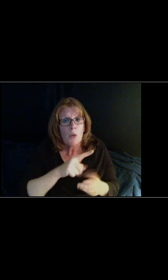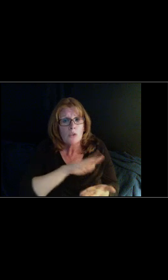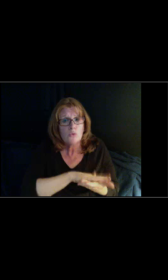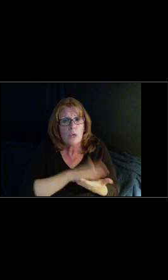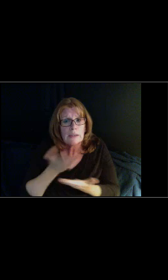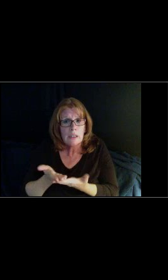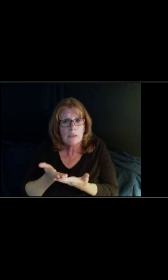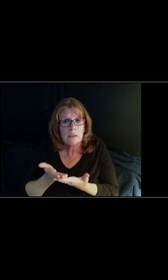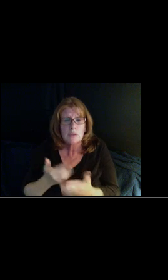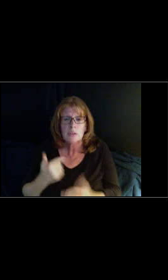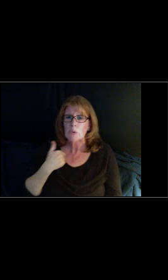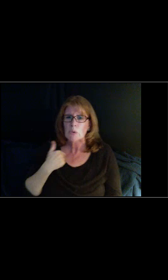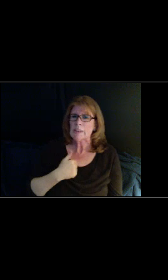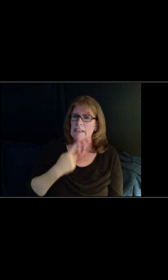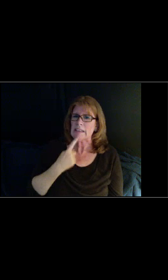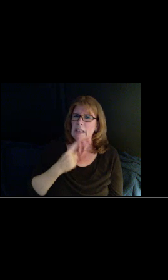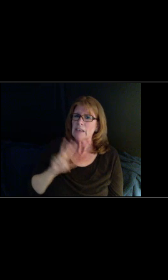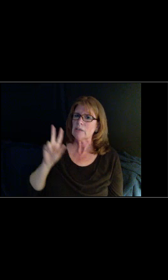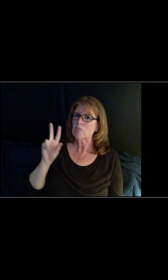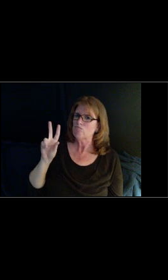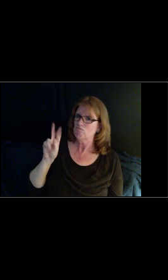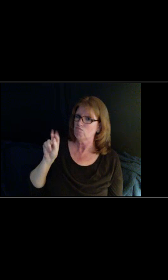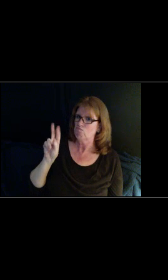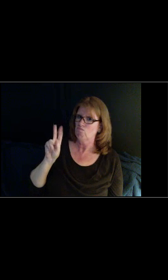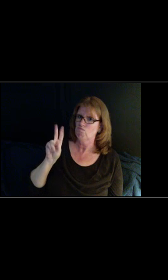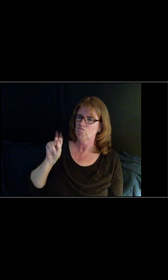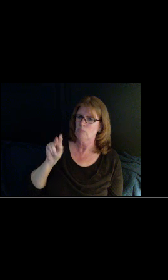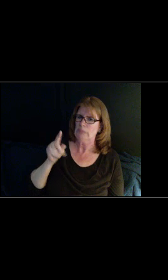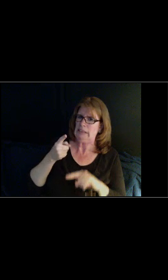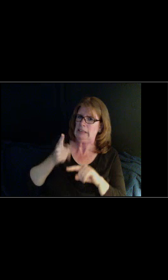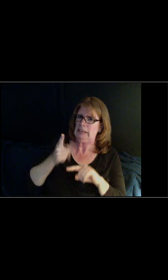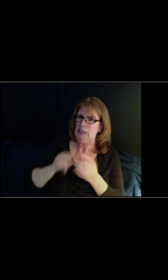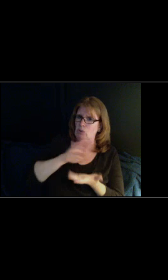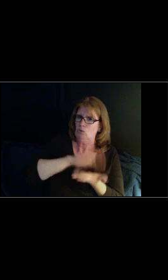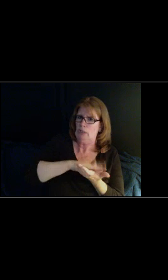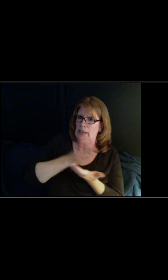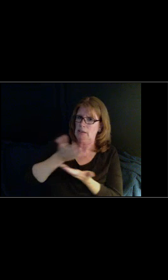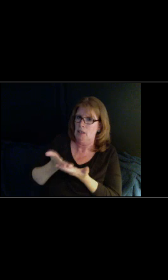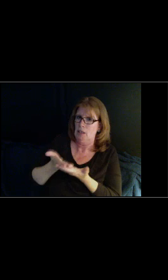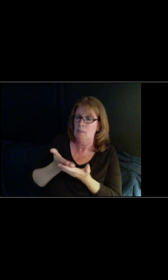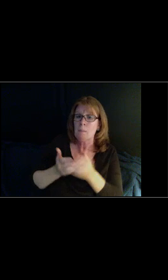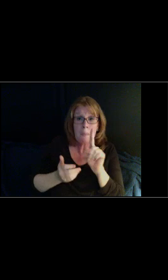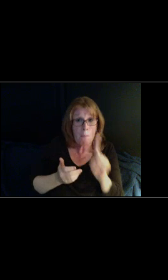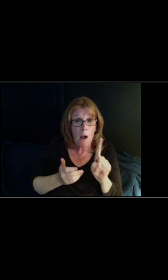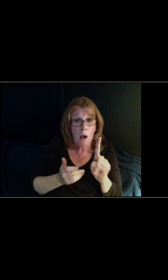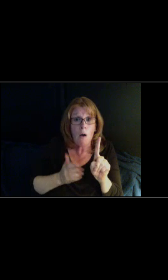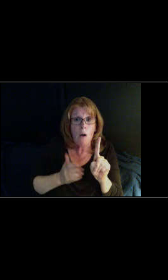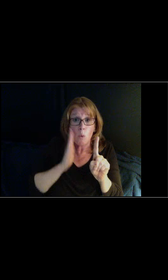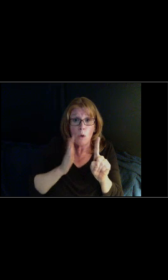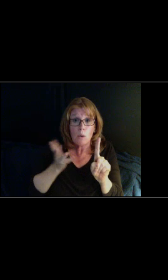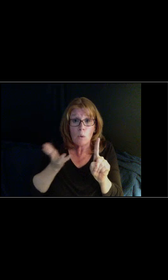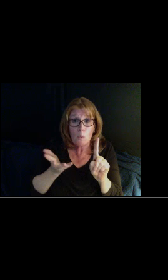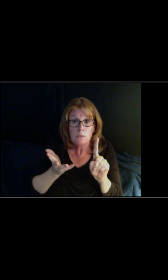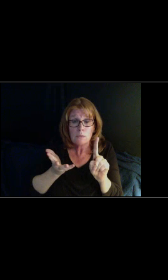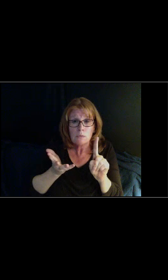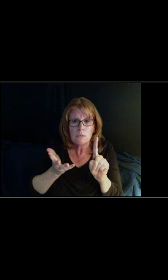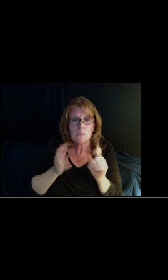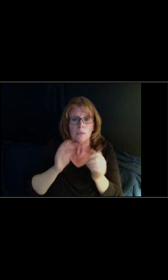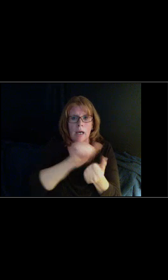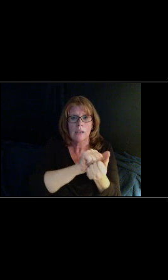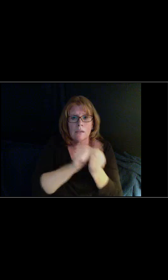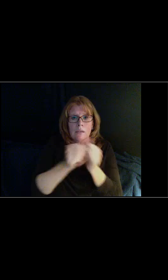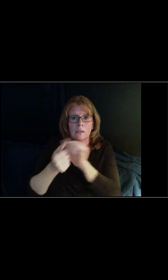a videotape that has been presented by people in spoken English, and they approach the Deaf Wellness Center to translate, and